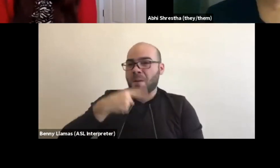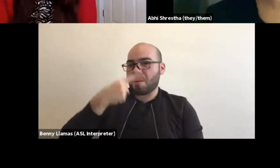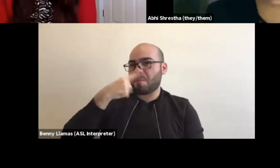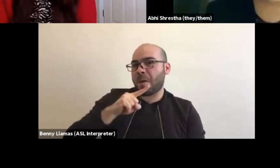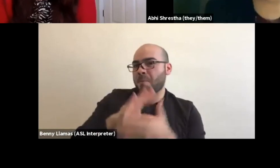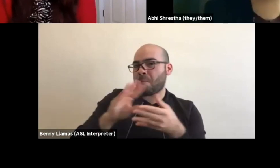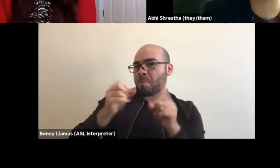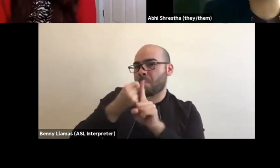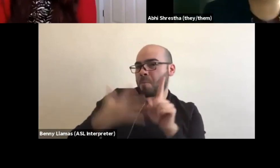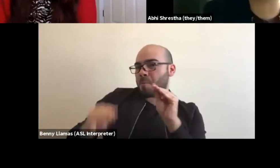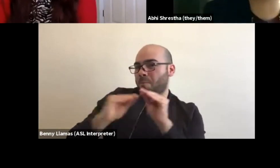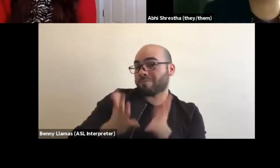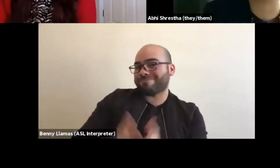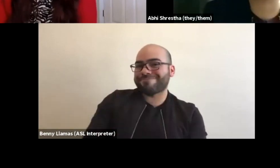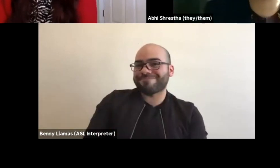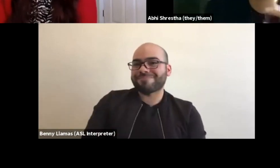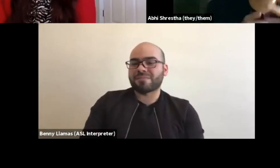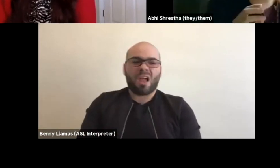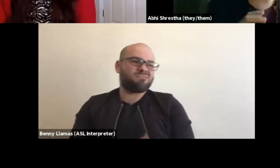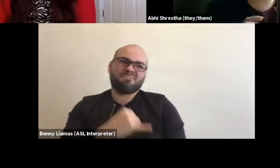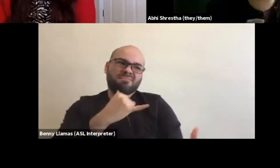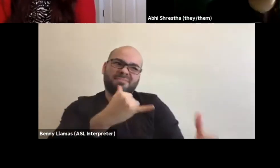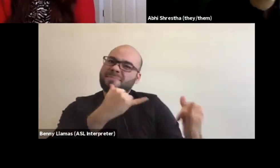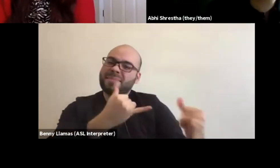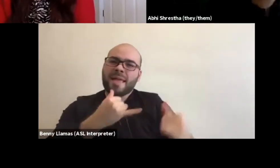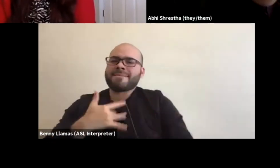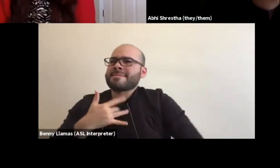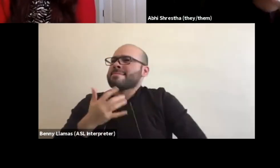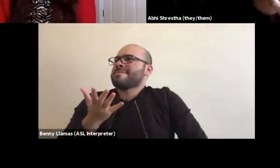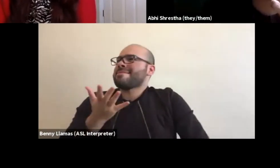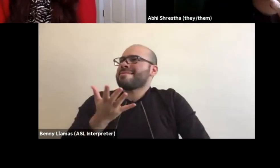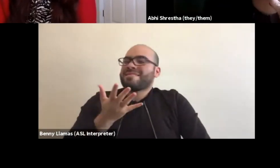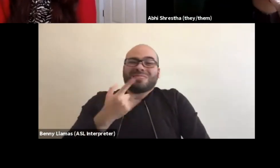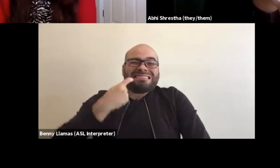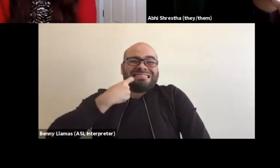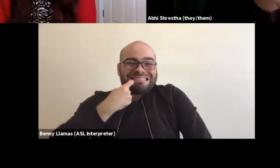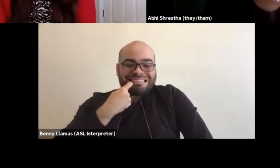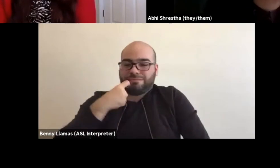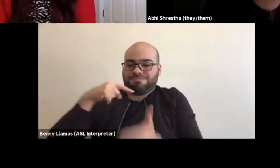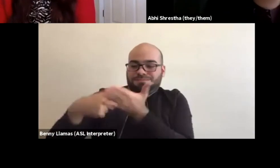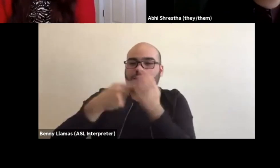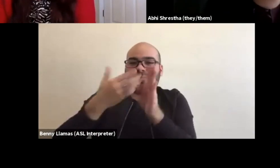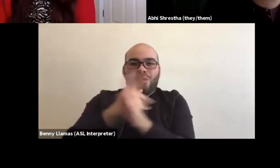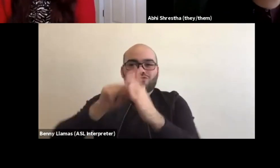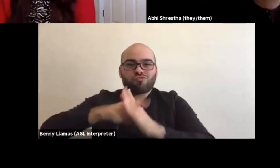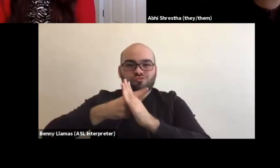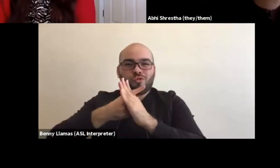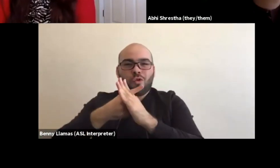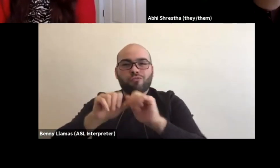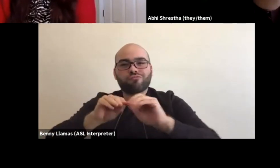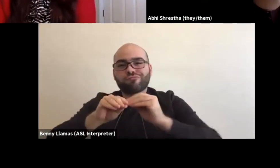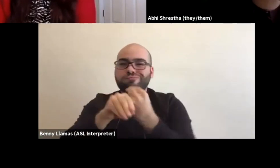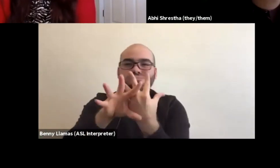Yeah, likewise. And I feel like that's the other thing where I'm like, how do we were just talking before we broadcast about like, we're